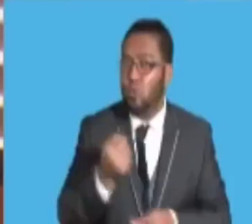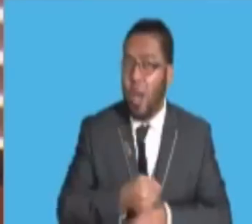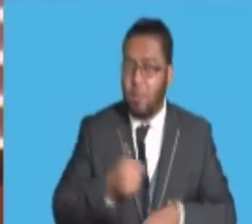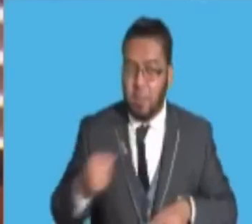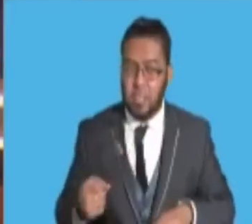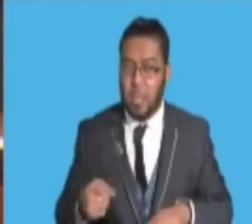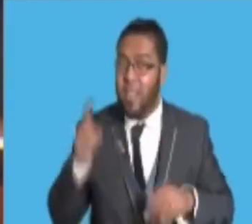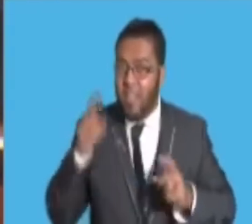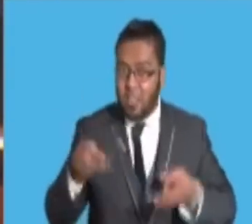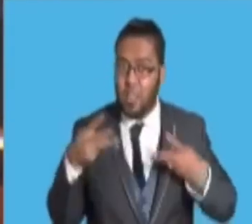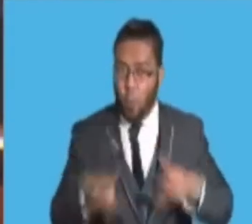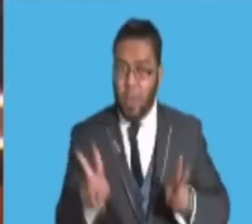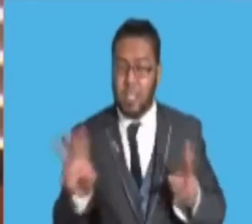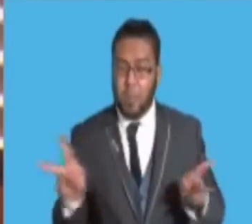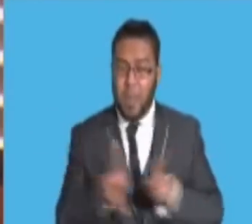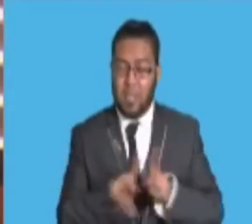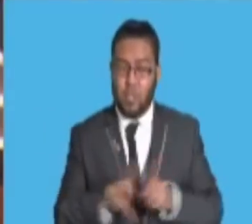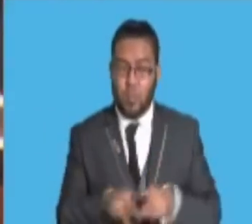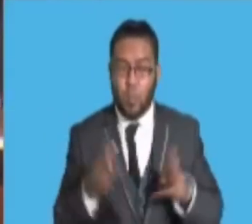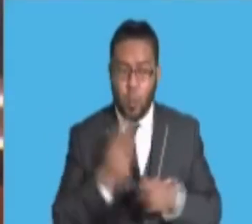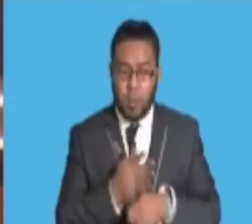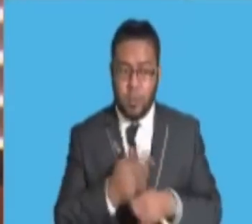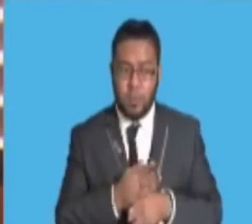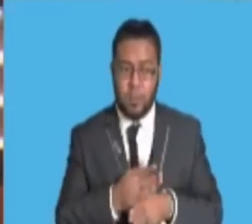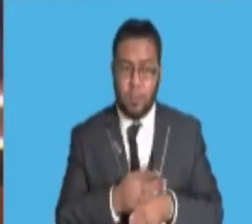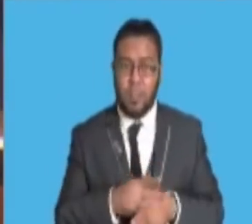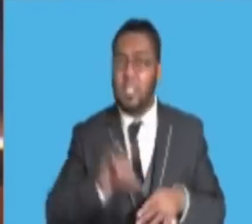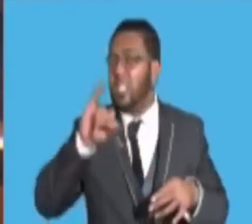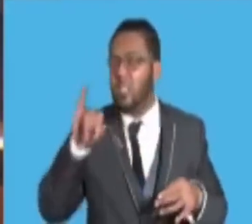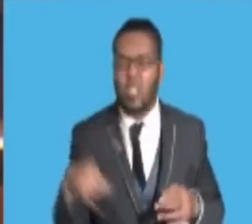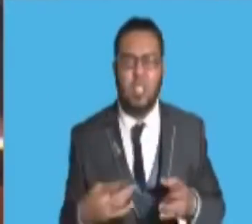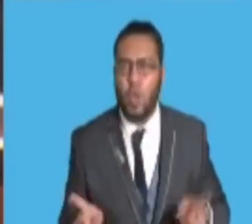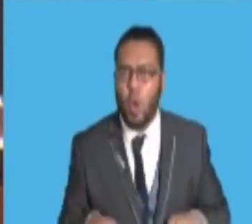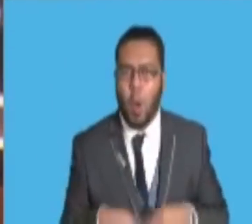That's the way these partnerships work. In fact, it's just the opposite.